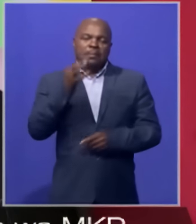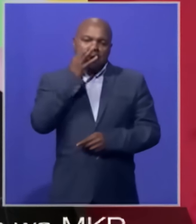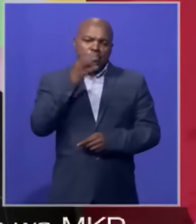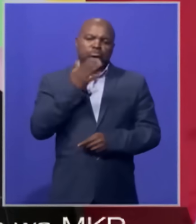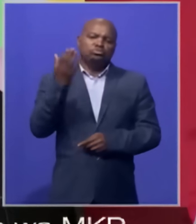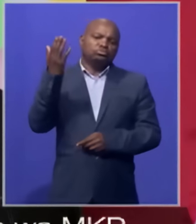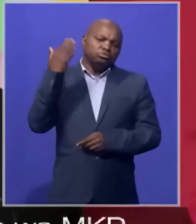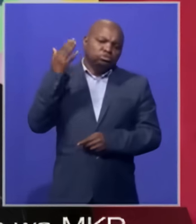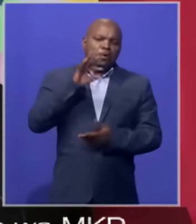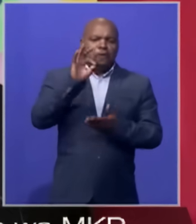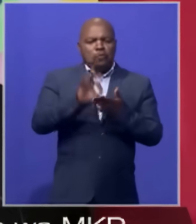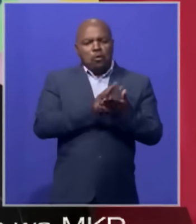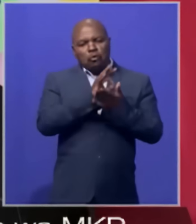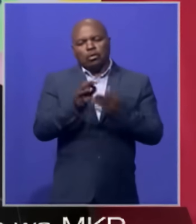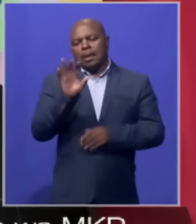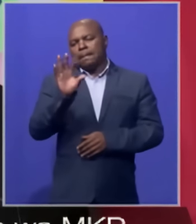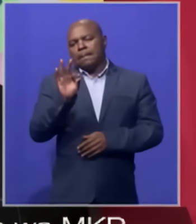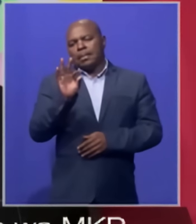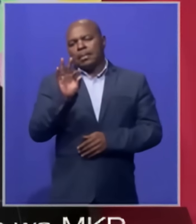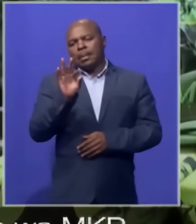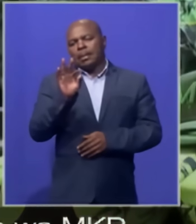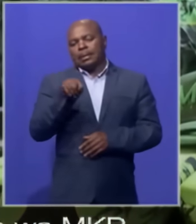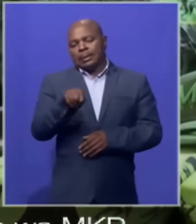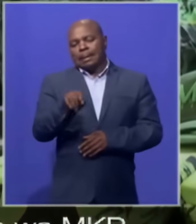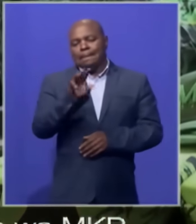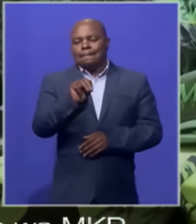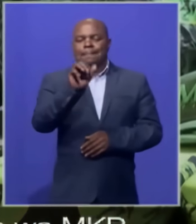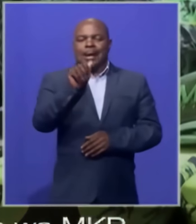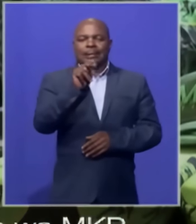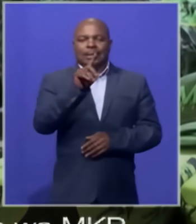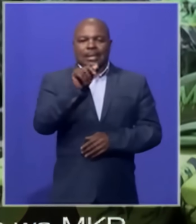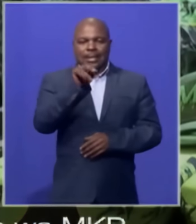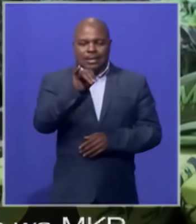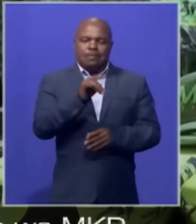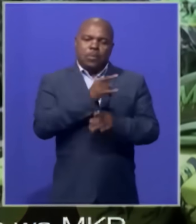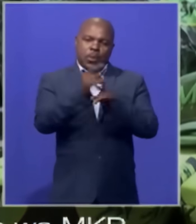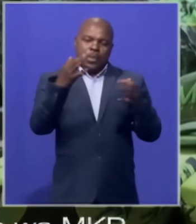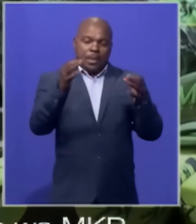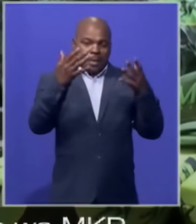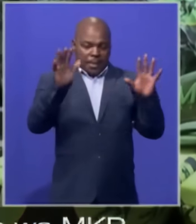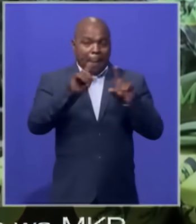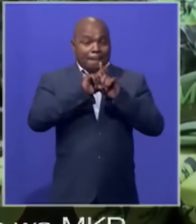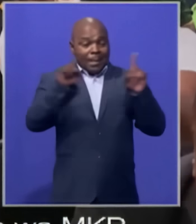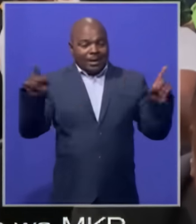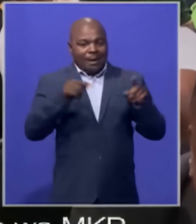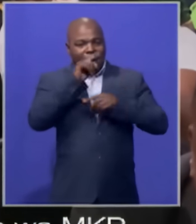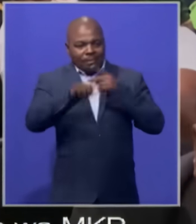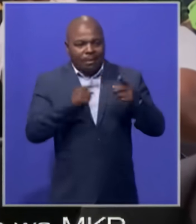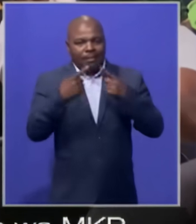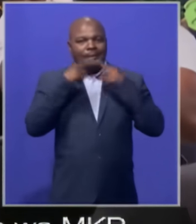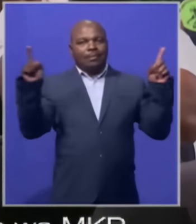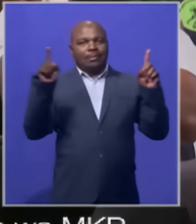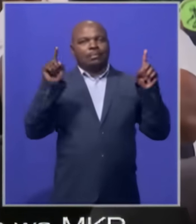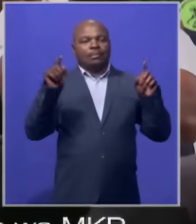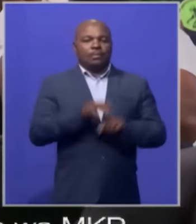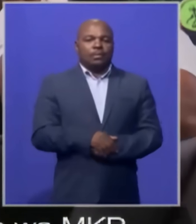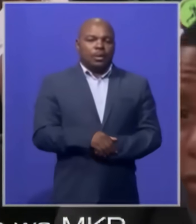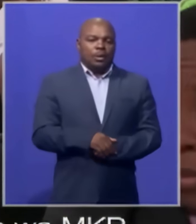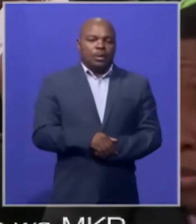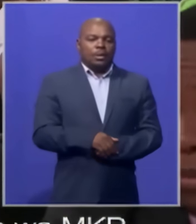dikgethong tlaleletšo ka Mandeni pijana mo bekeng ipša tšeo ka moka di phumutšwe ke tsebišo ye. Duduzile